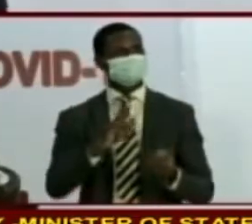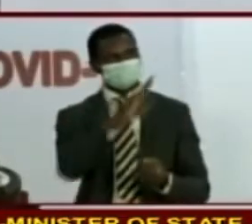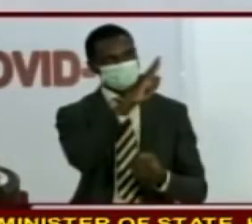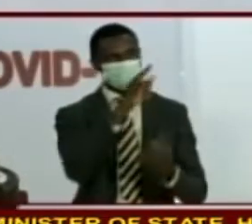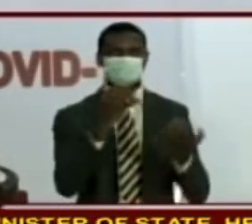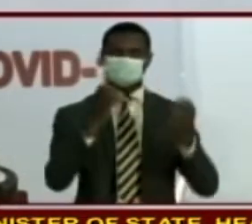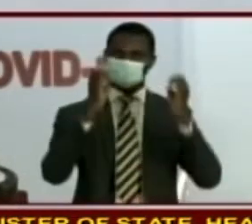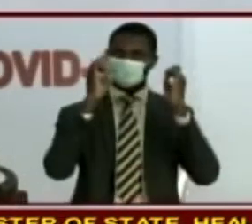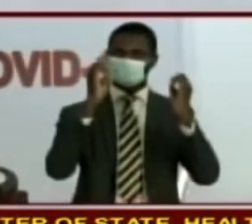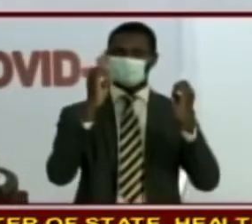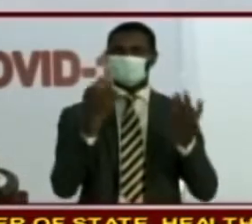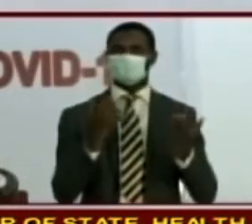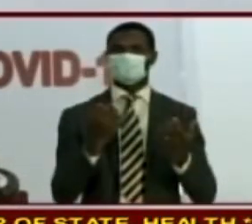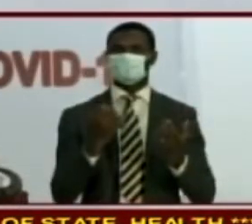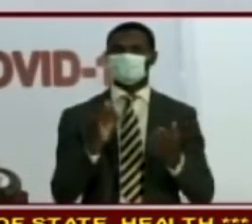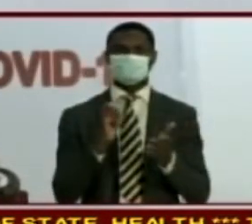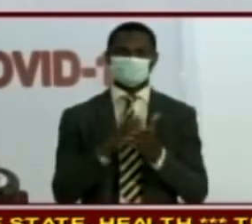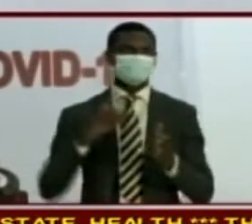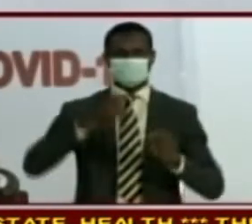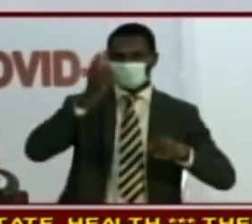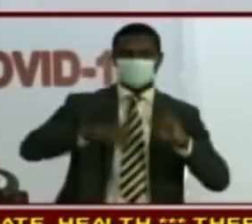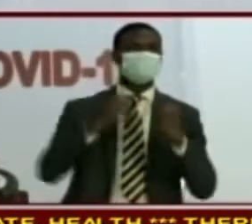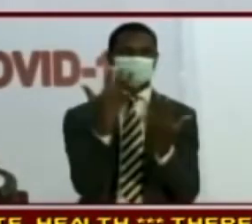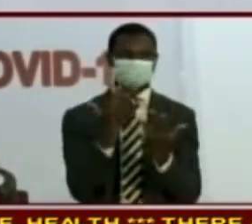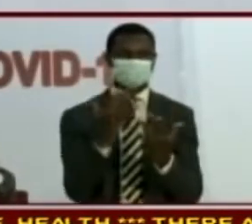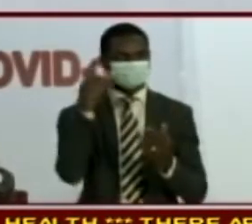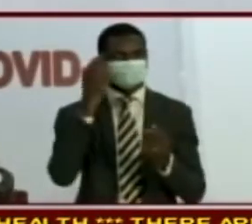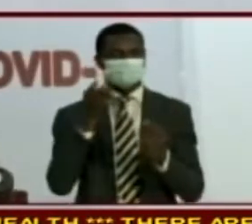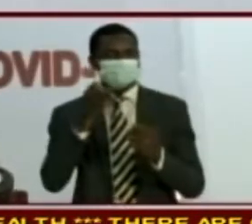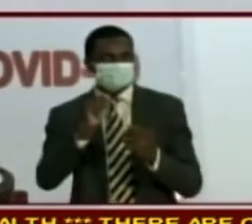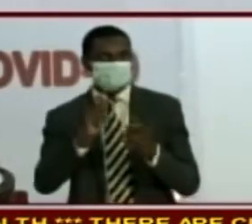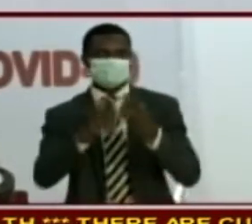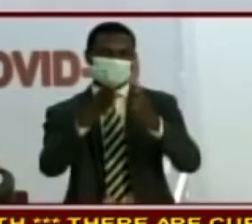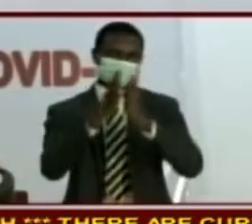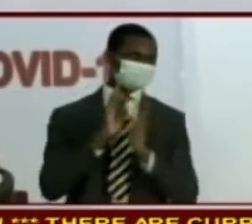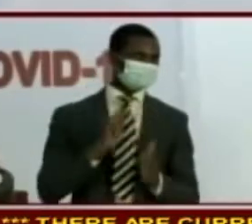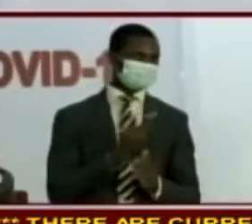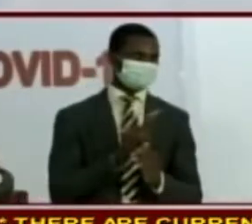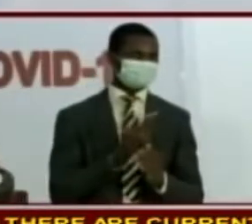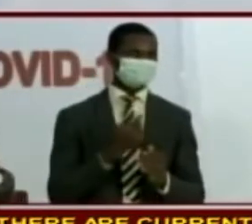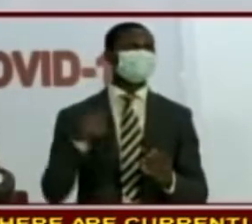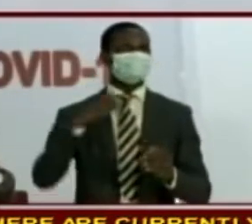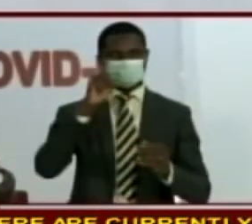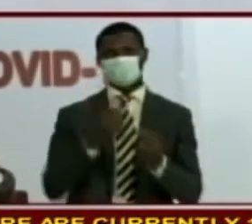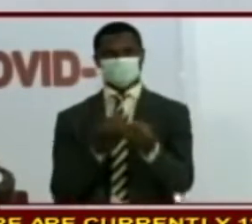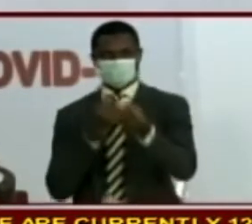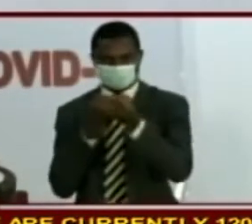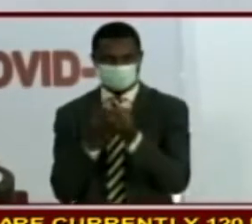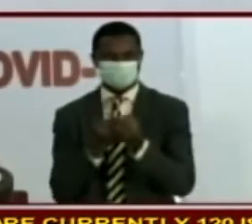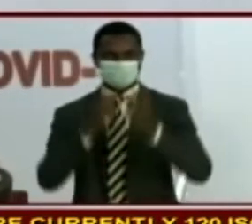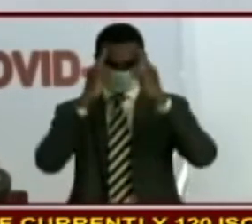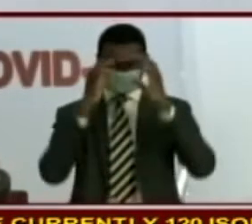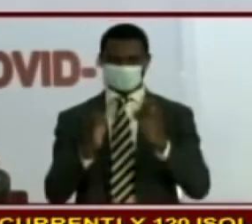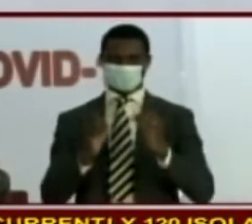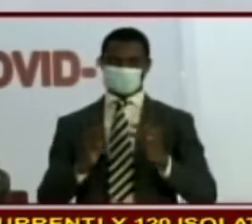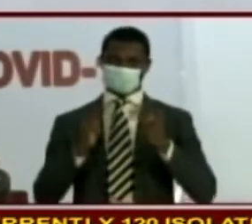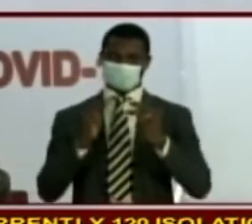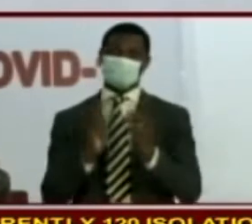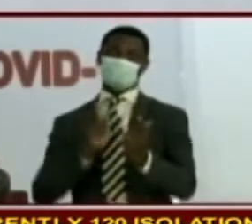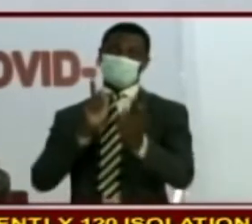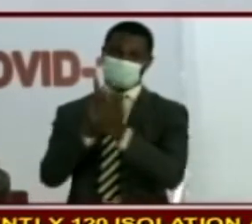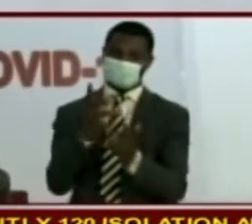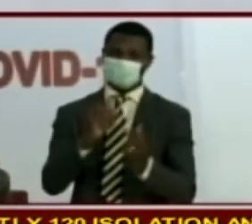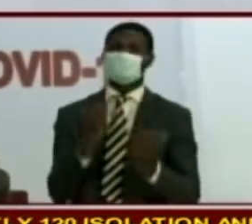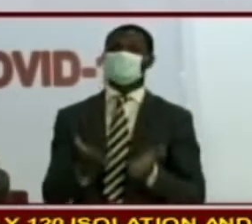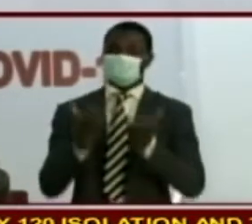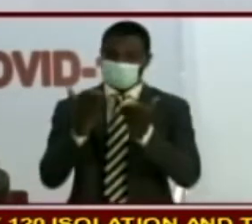education, these are ones that we can't wait to be asked in terms of how we support. So we're going to actually approach them and offer